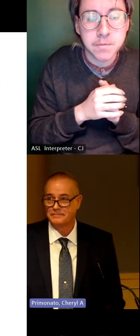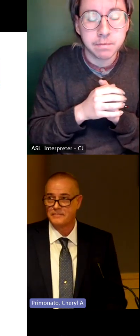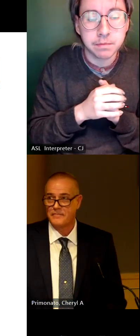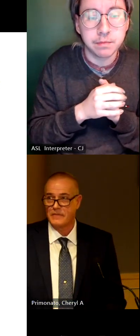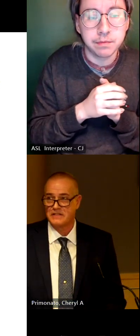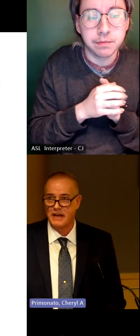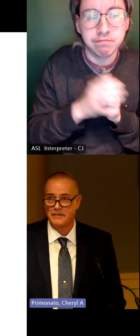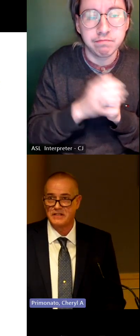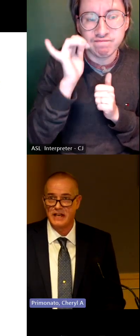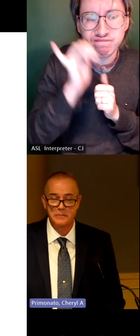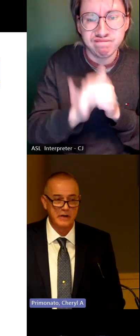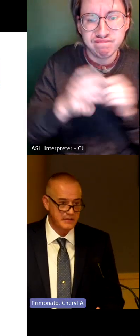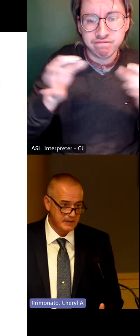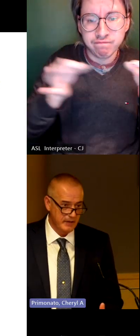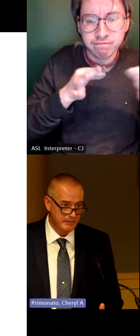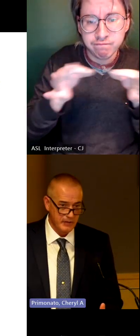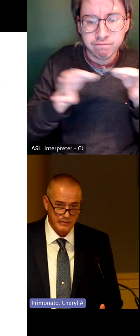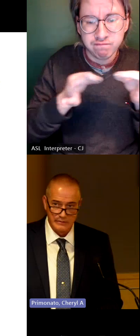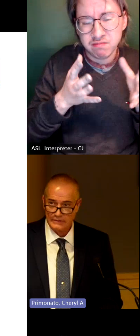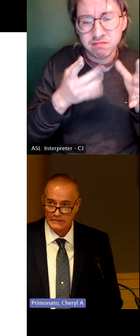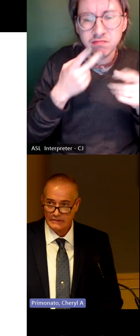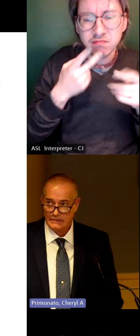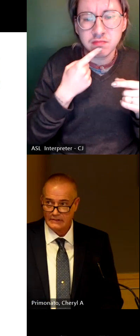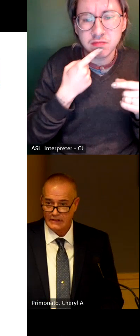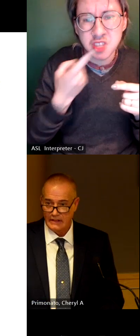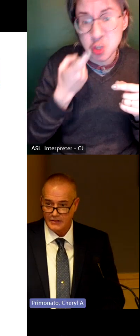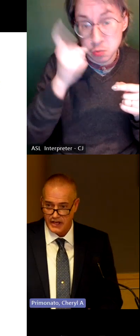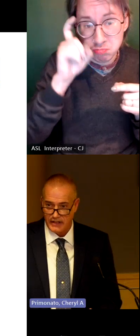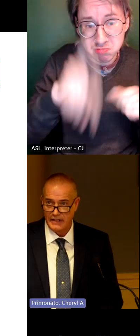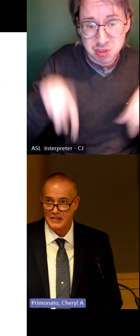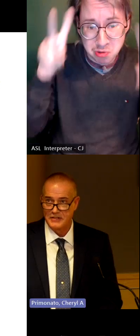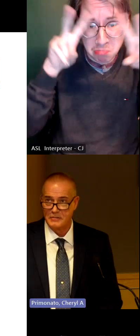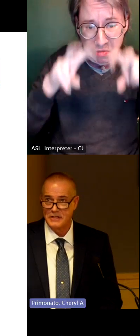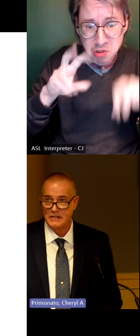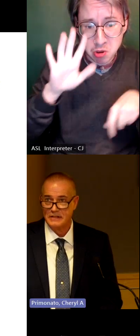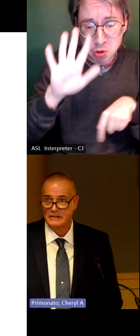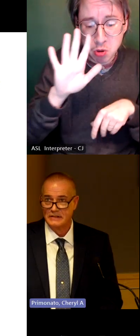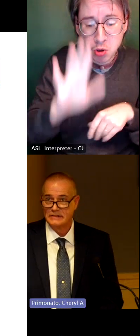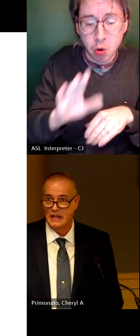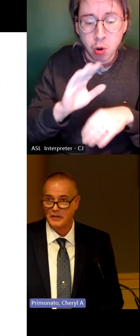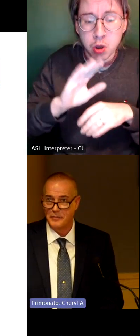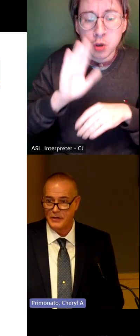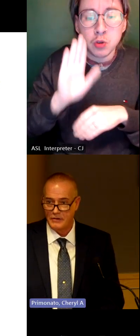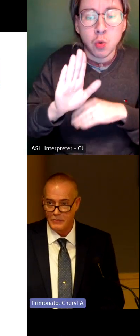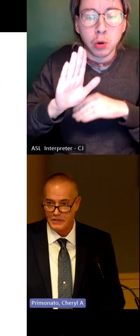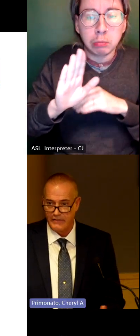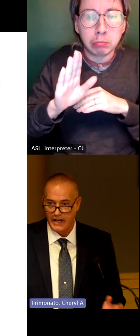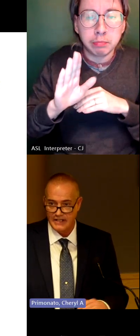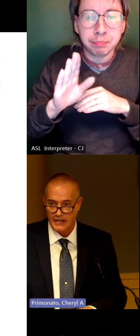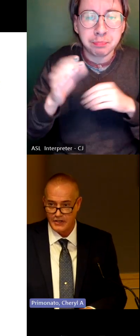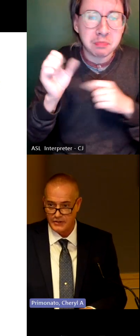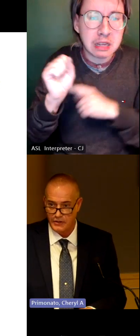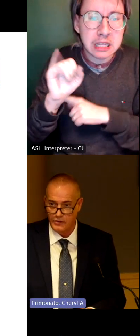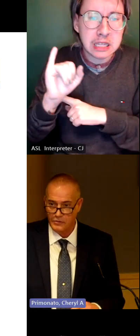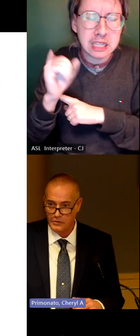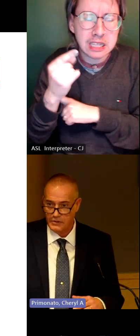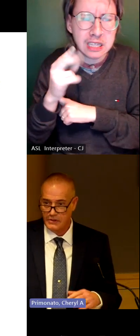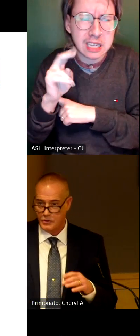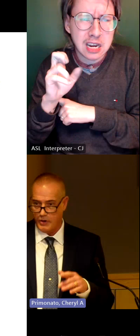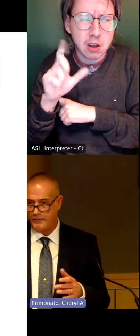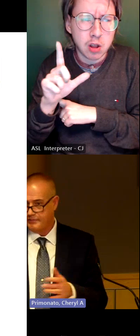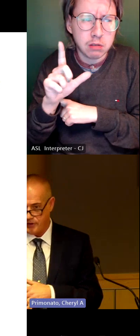a safety assessment of your signaling systems. I believe PRT was given an extension